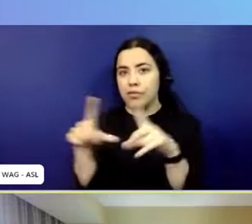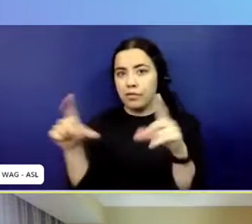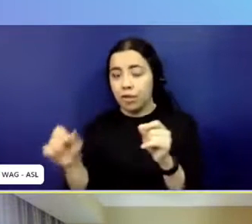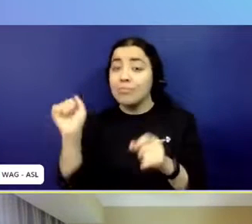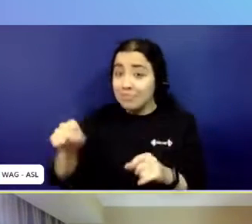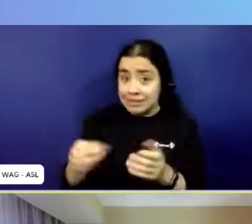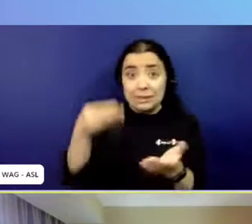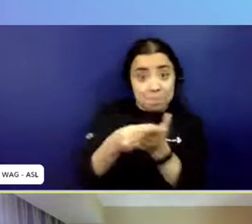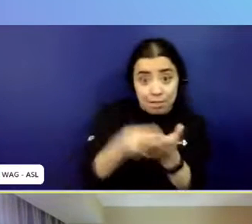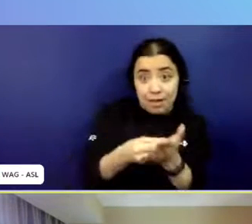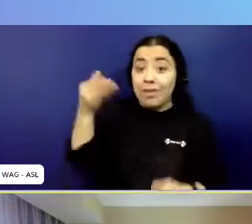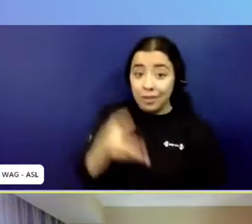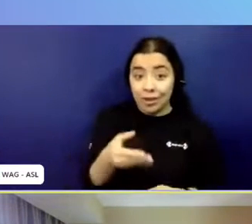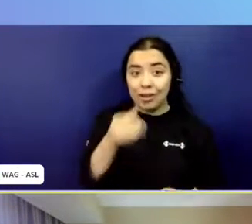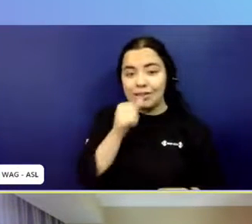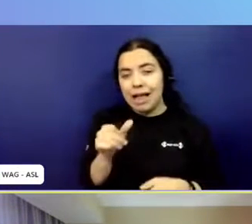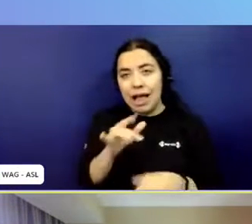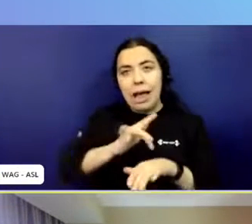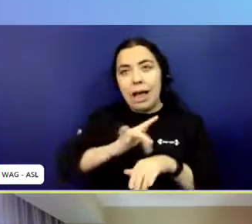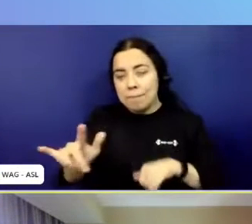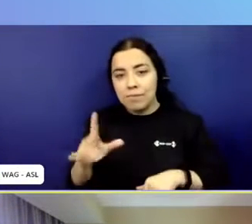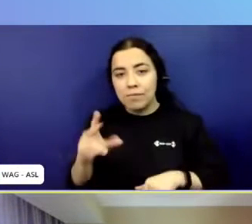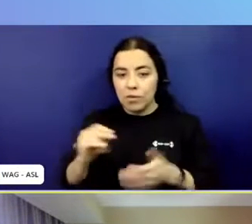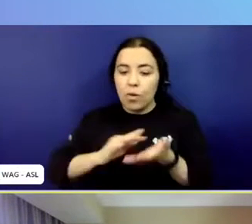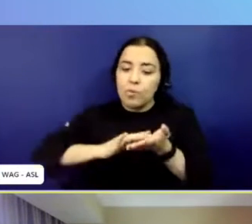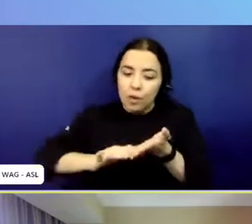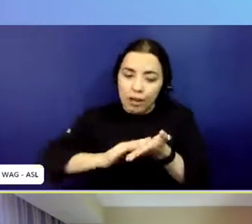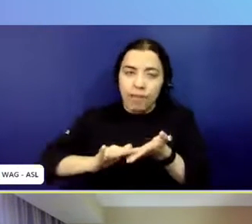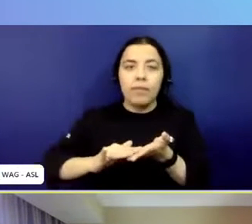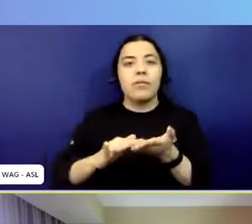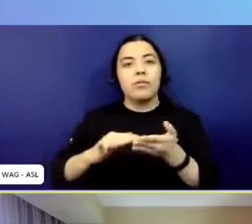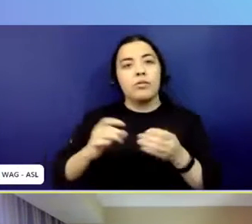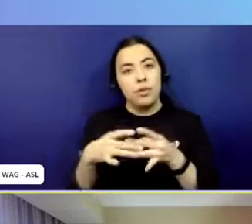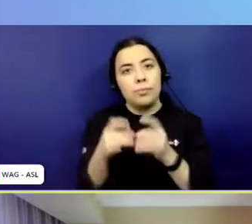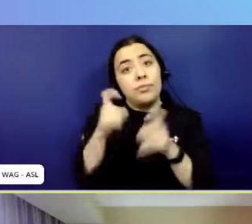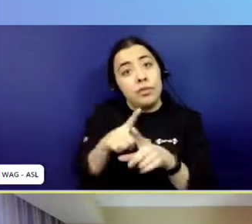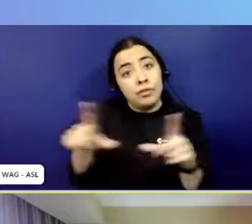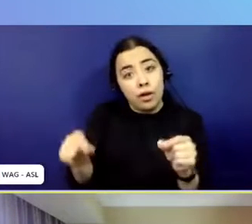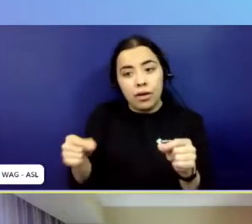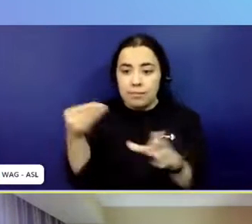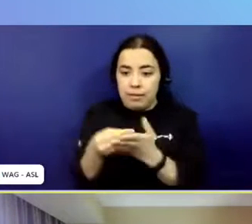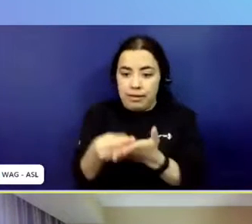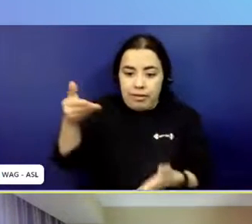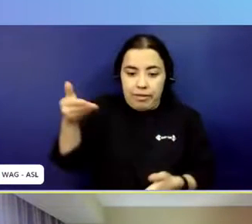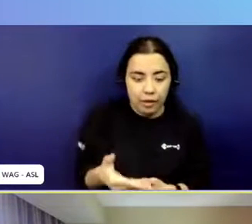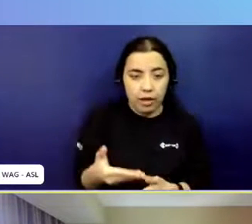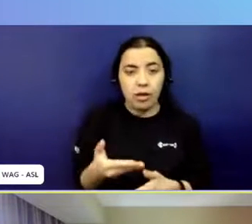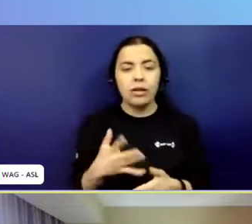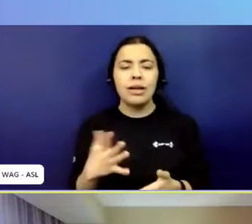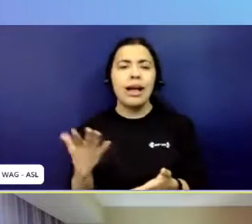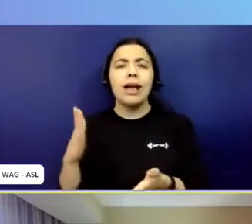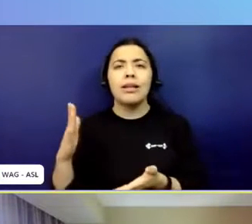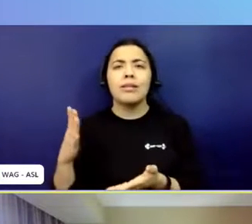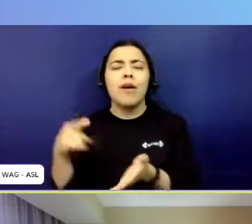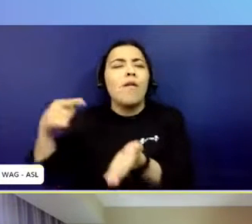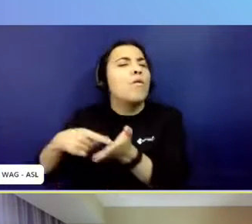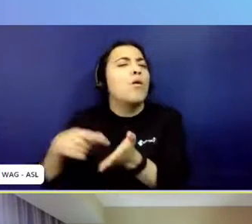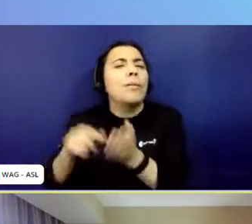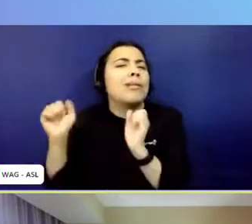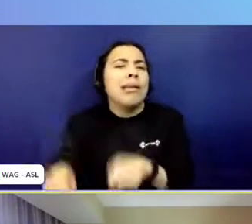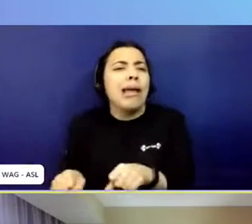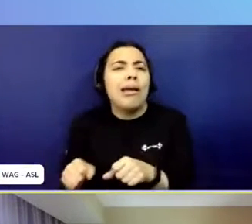right? Not just empty. There are also low-cost ways and things that you can do in order to